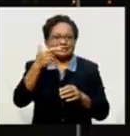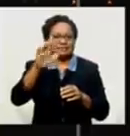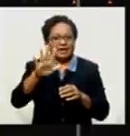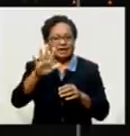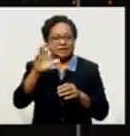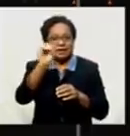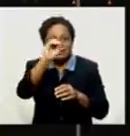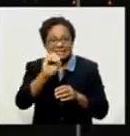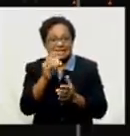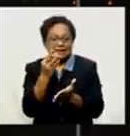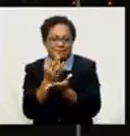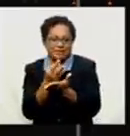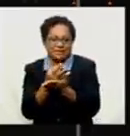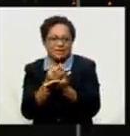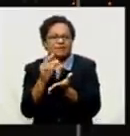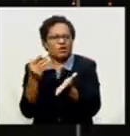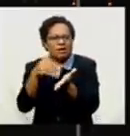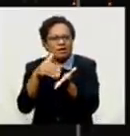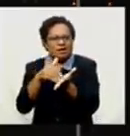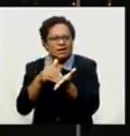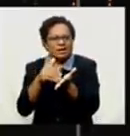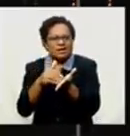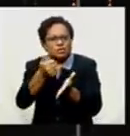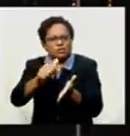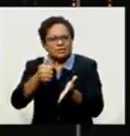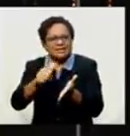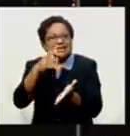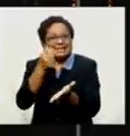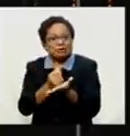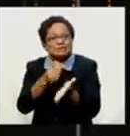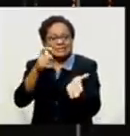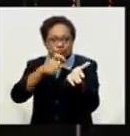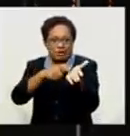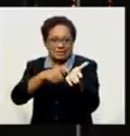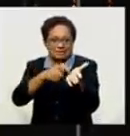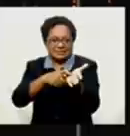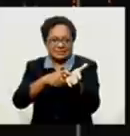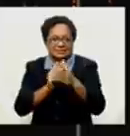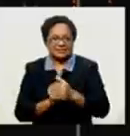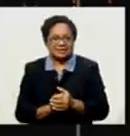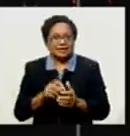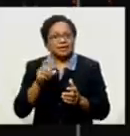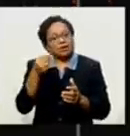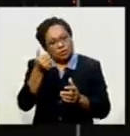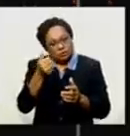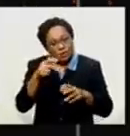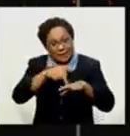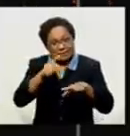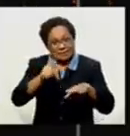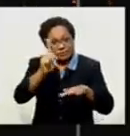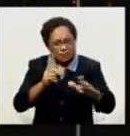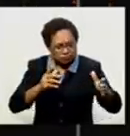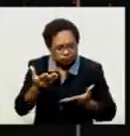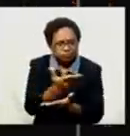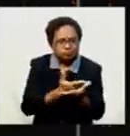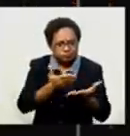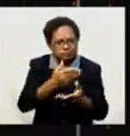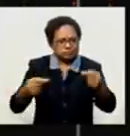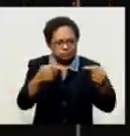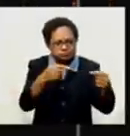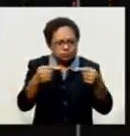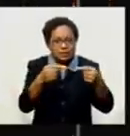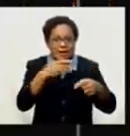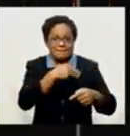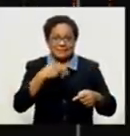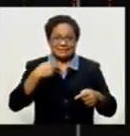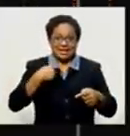0.75% fee on the cumulative utilized guarantee credit. This follows a lengthy debate in Parliament where the Minister for Economy